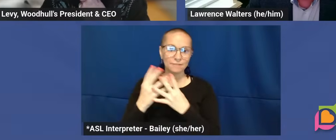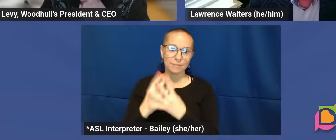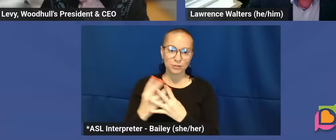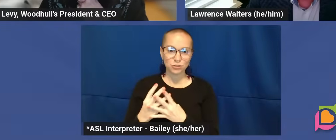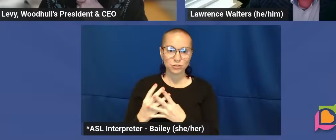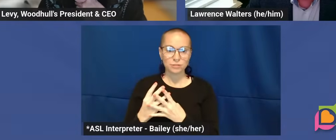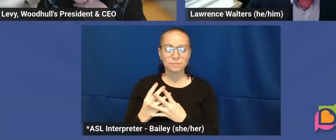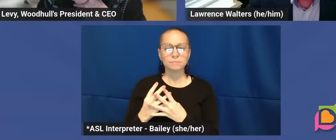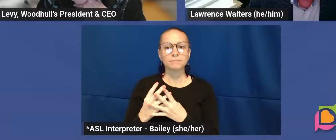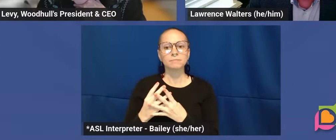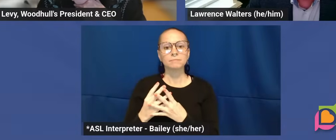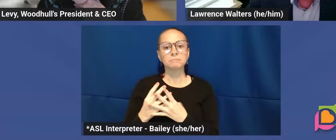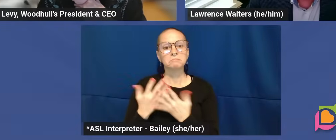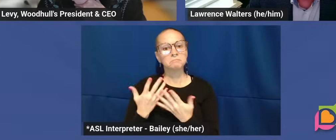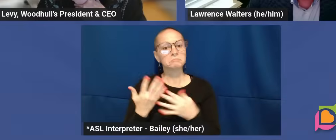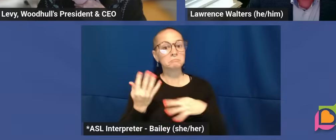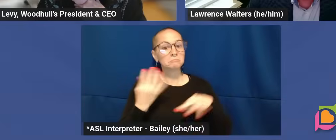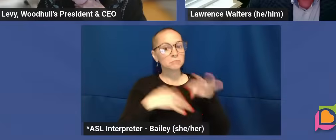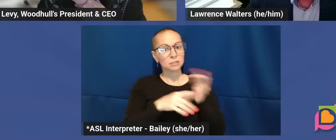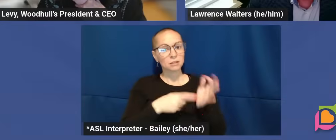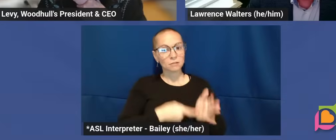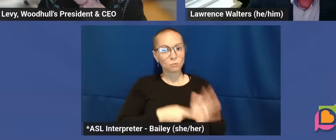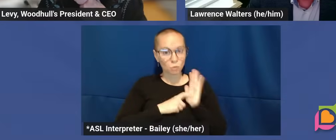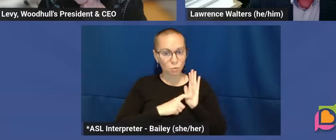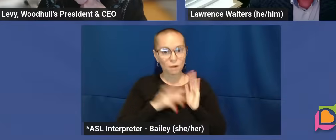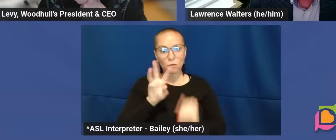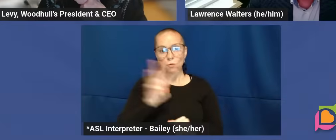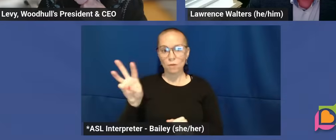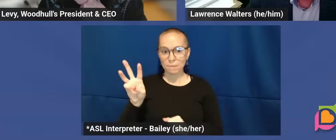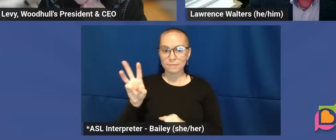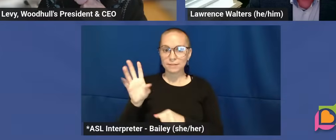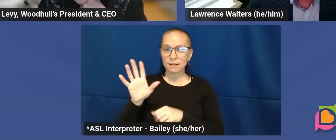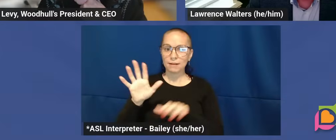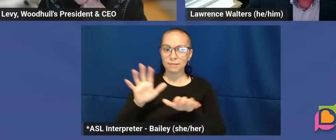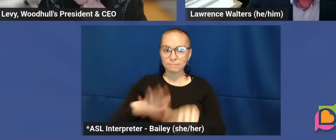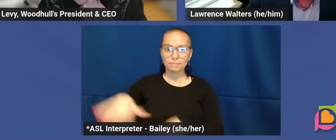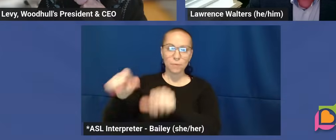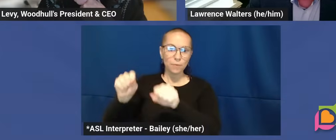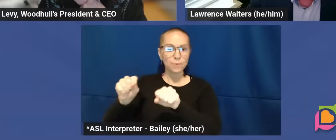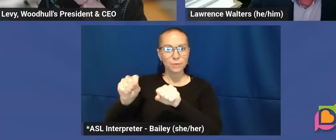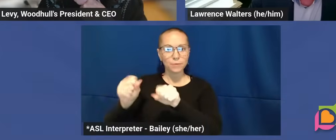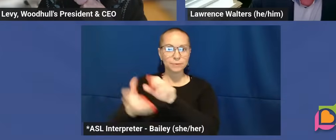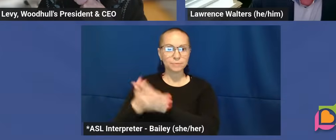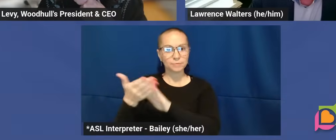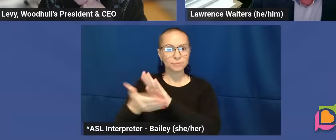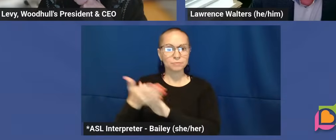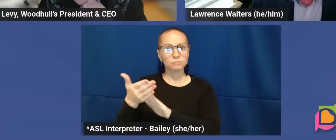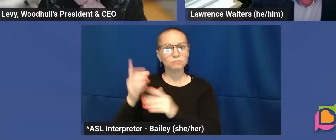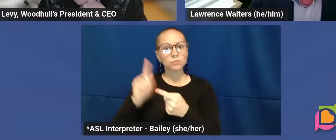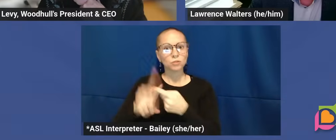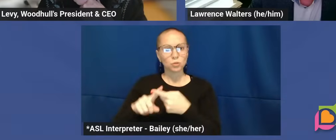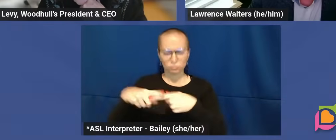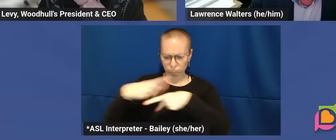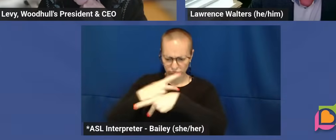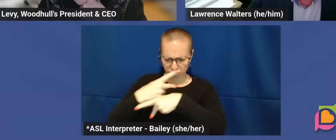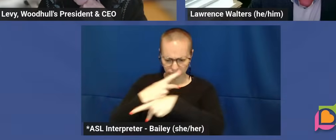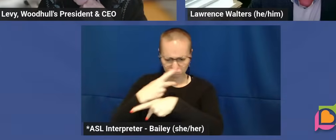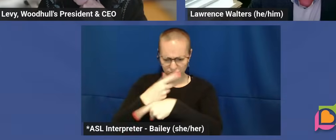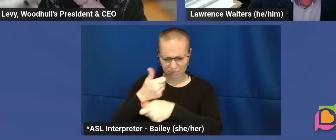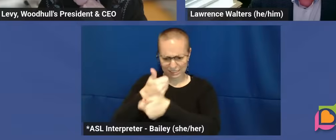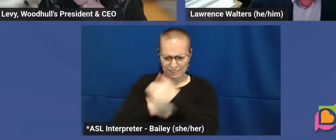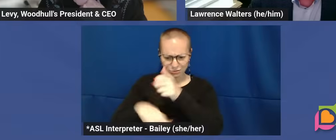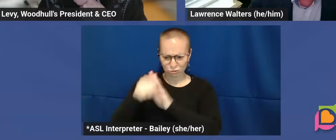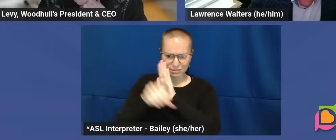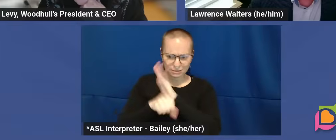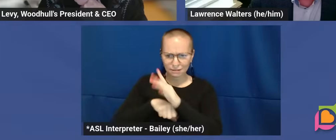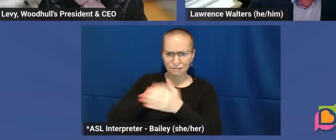so instead of requiring the website operator to parse out all these different state